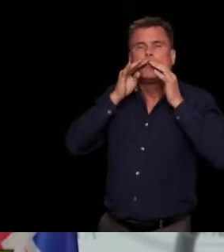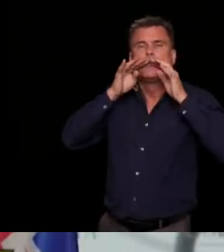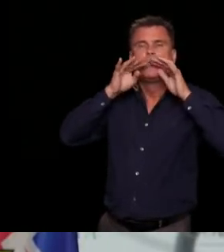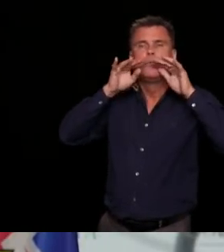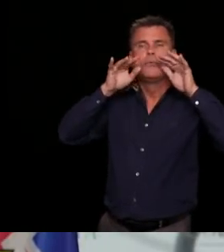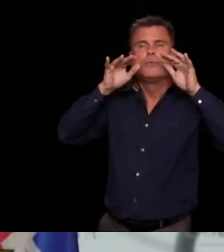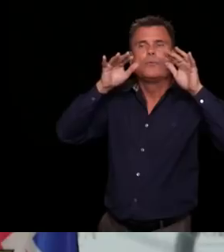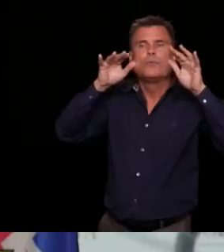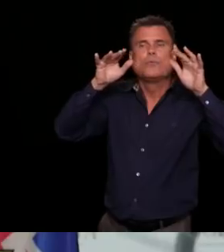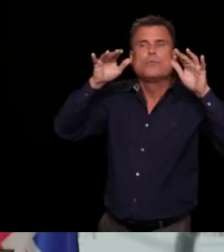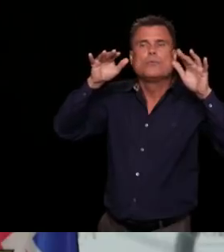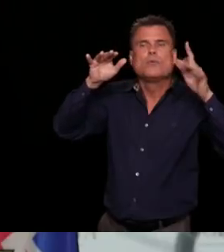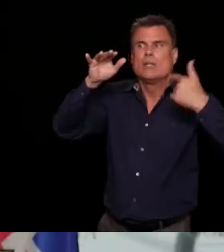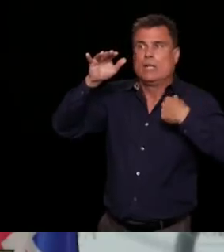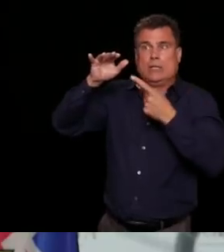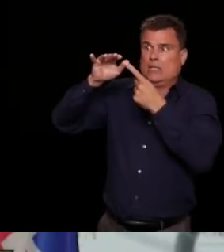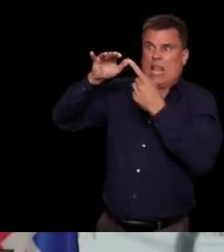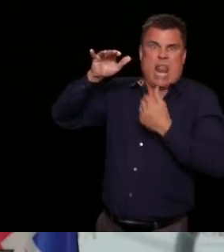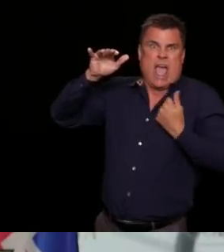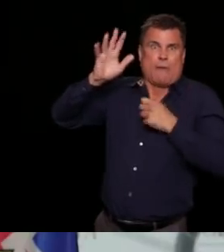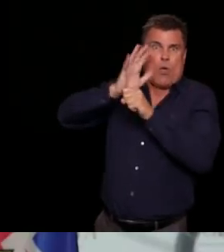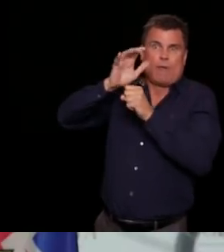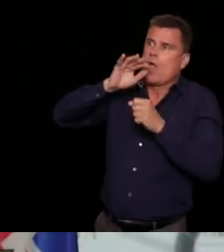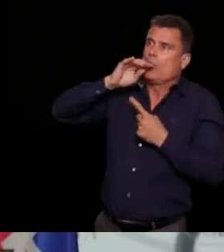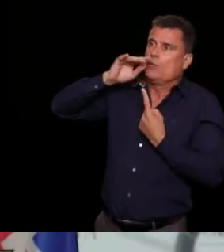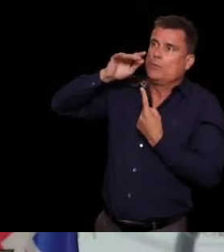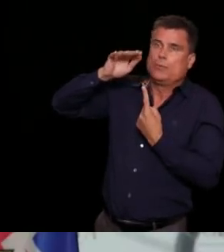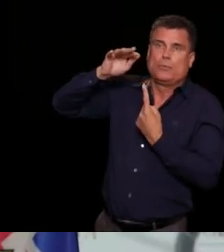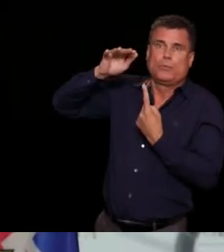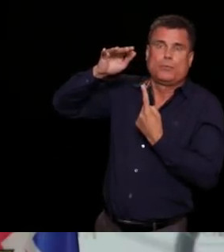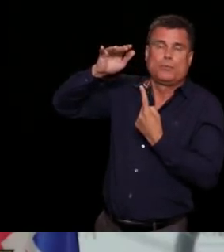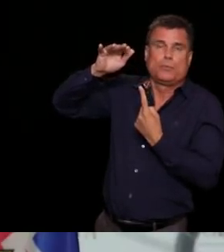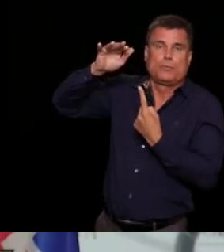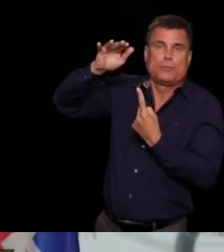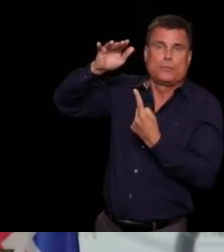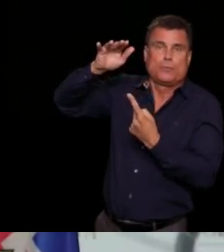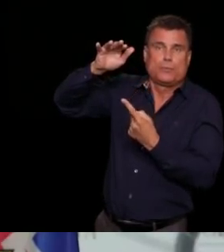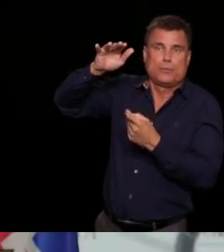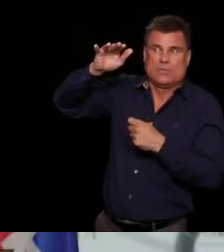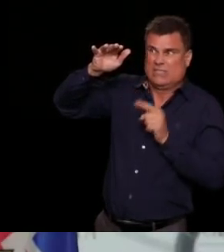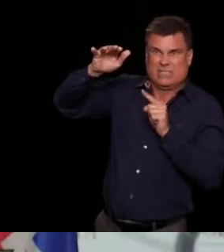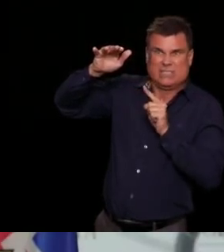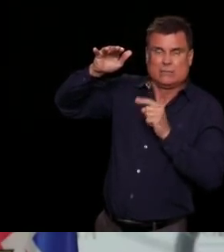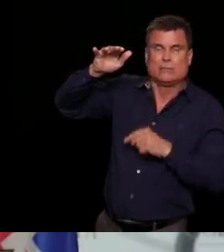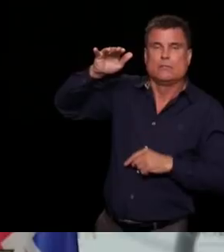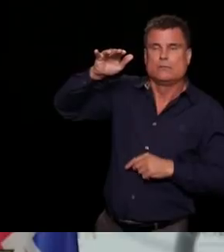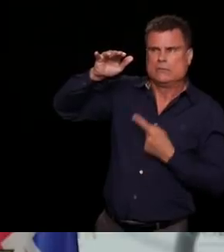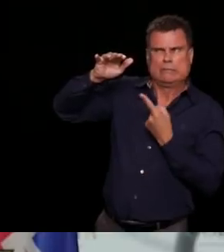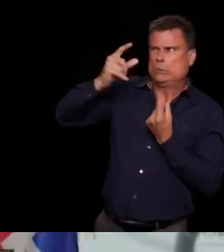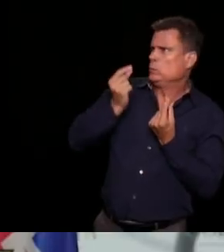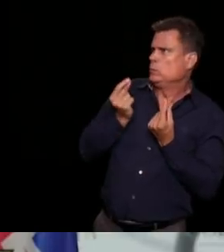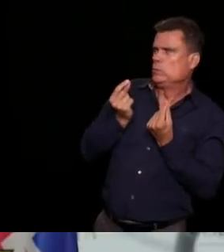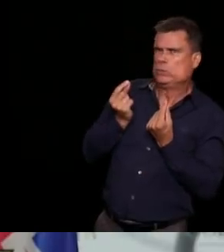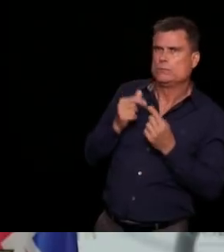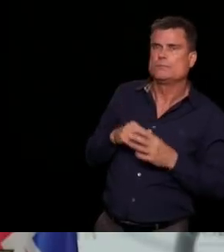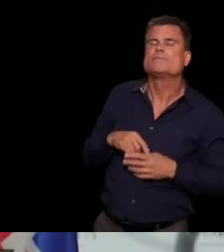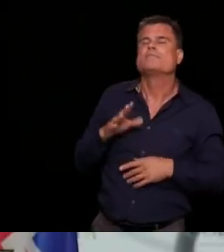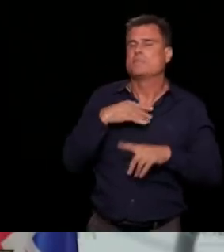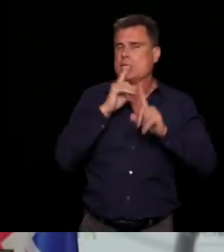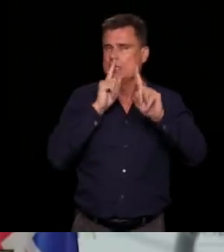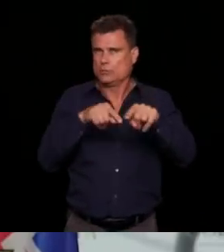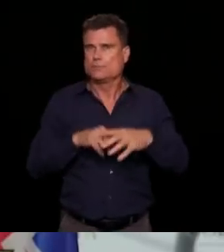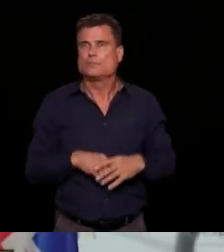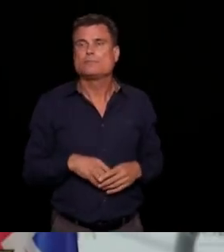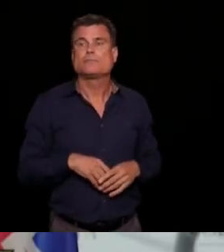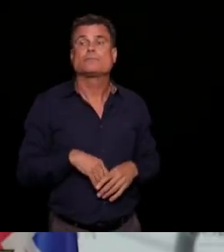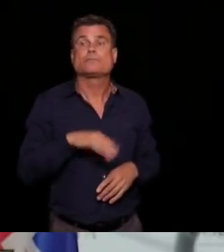we're not really getting the full picture about this. Well, I those individuals can really be reassured. Whenever you have a new